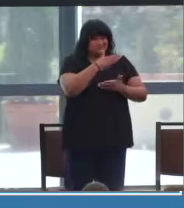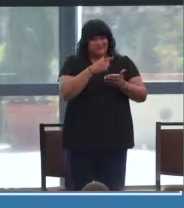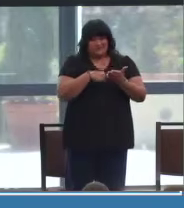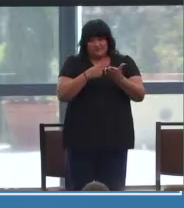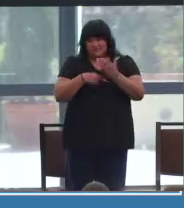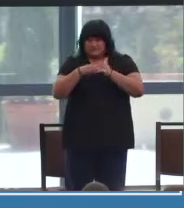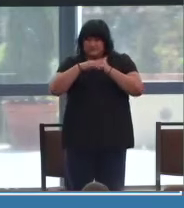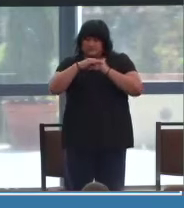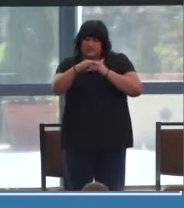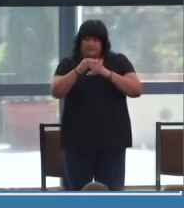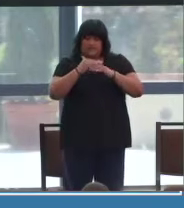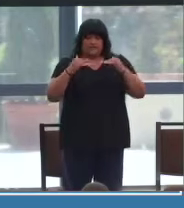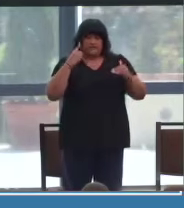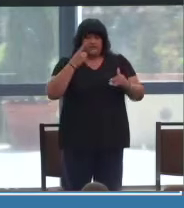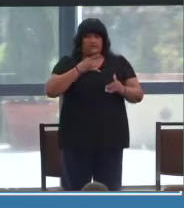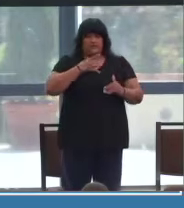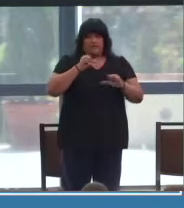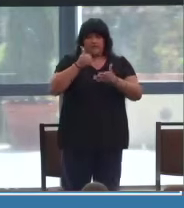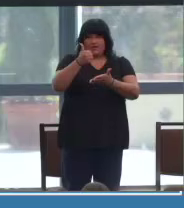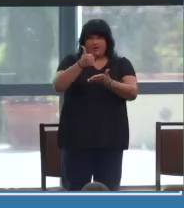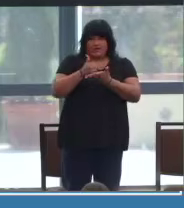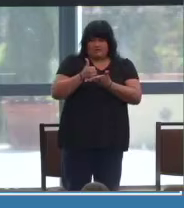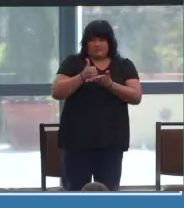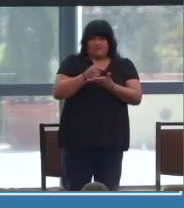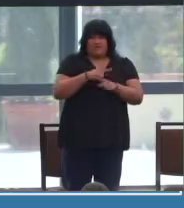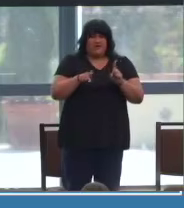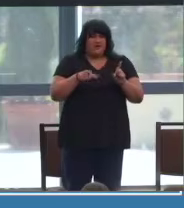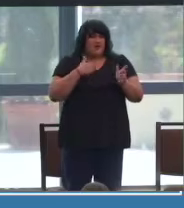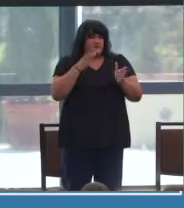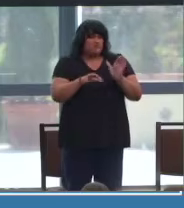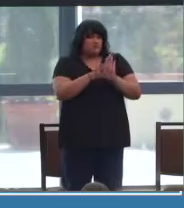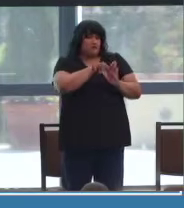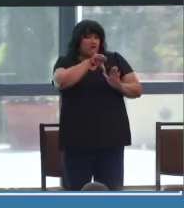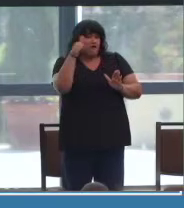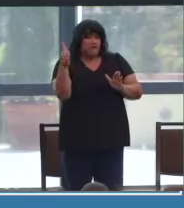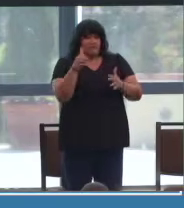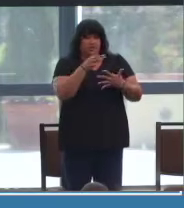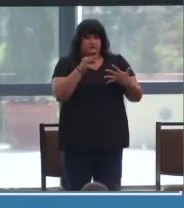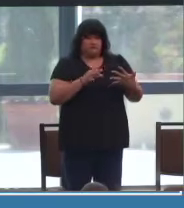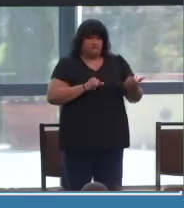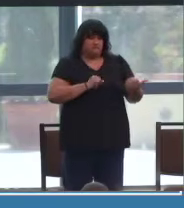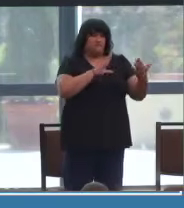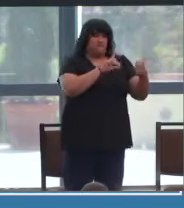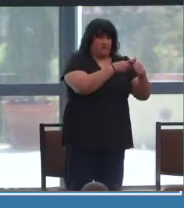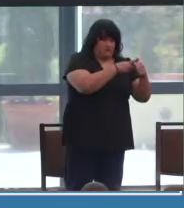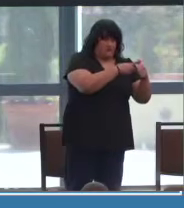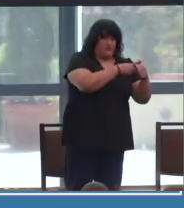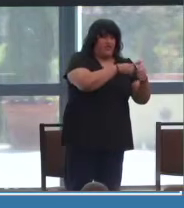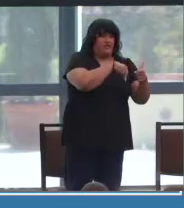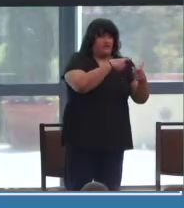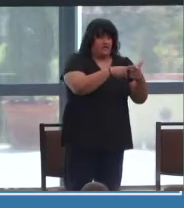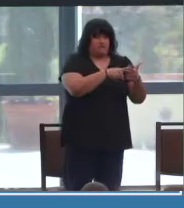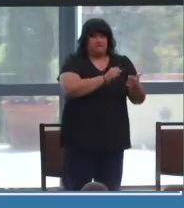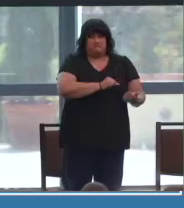level of hormones can be helpful. But again, I might choose other things first and, again, readdress the question